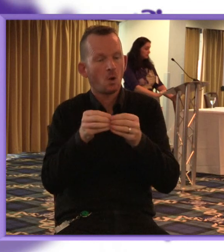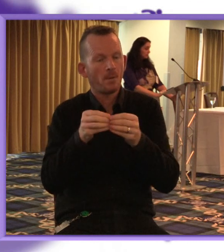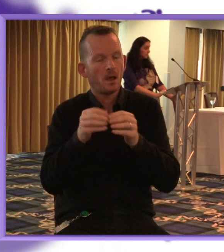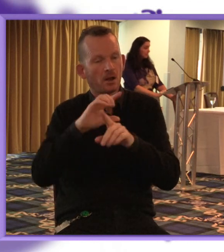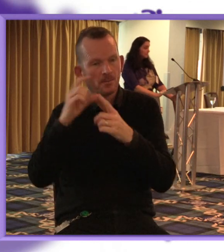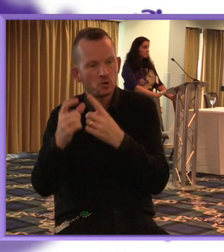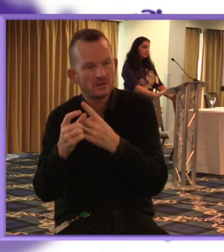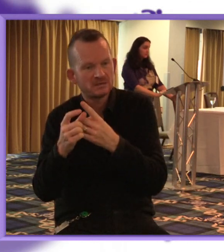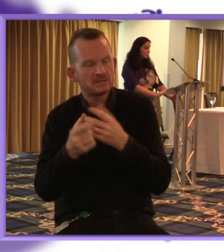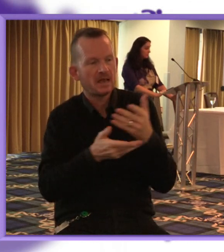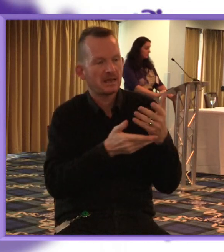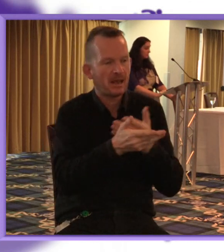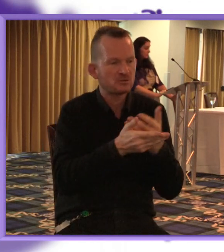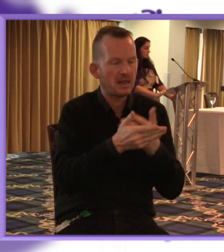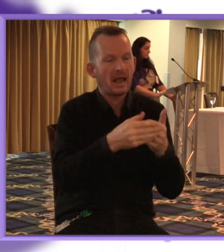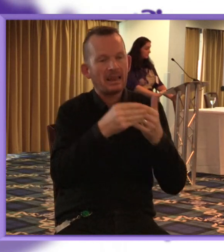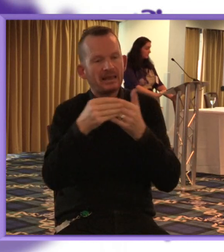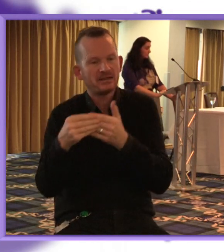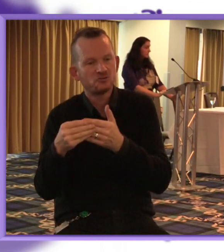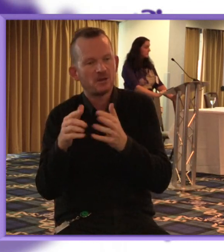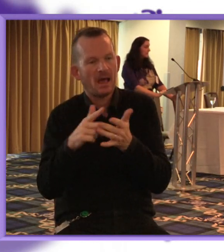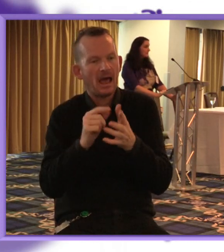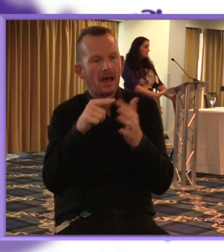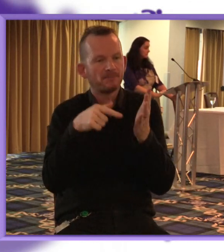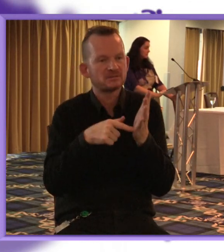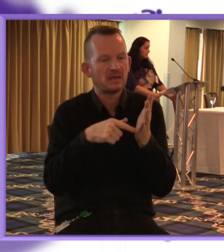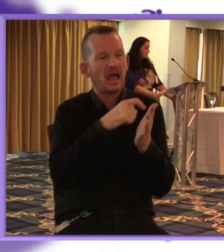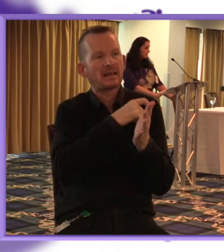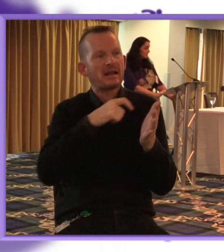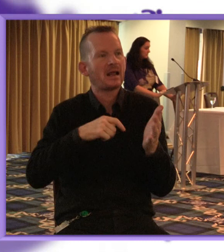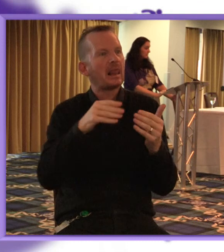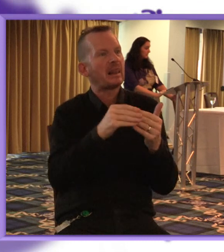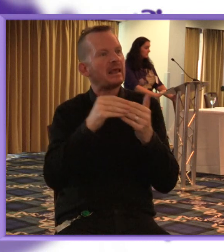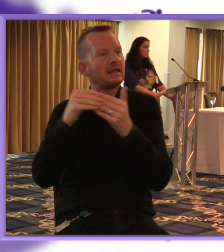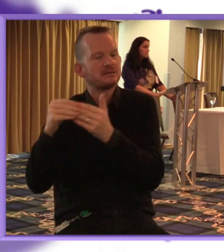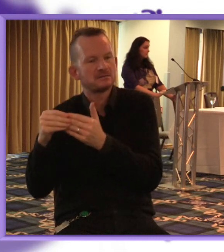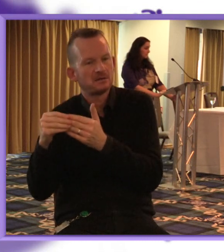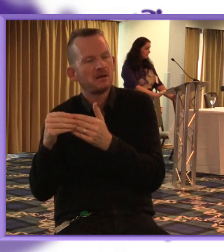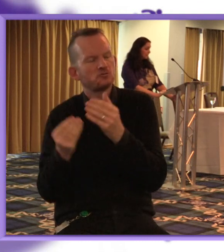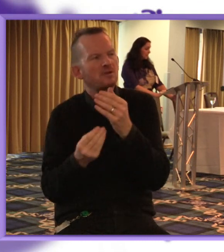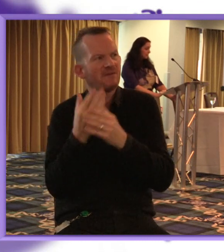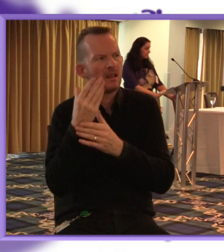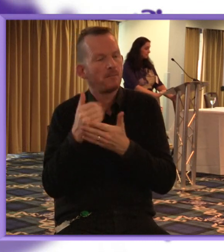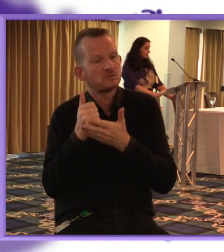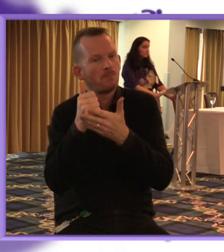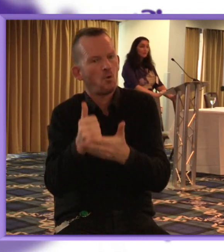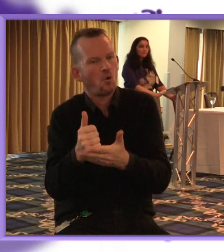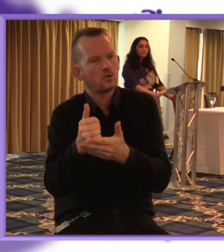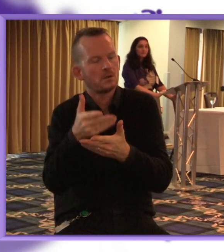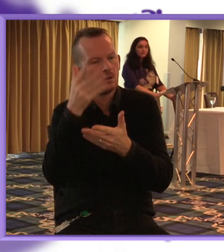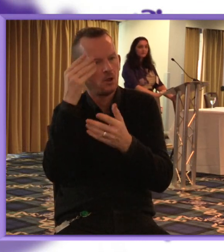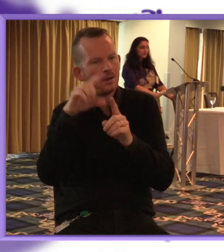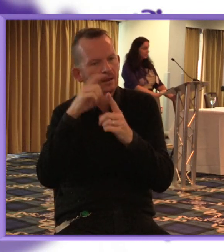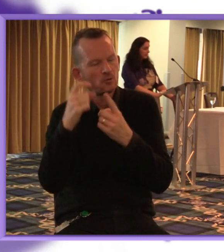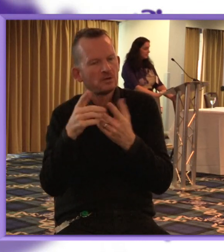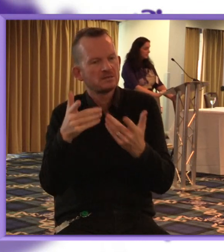counselling, leadership and IAPT, cognitive behavioural therapy, clinical leads, they're intended to support the development of a learning community and support the development